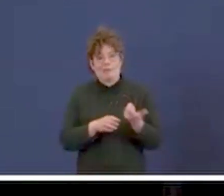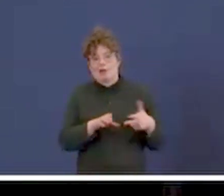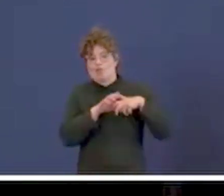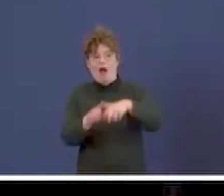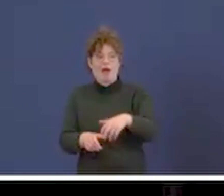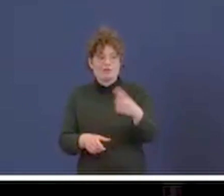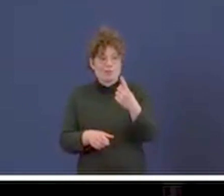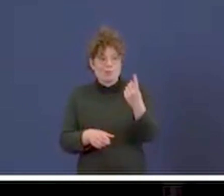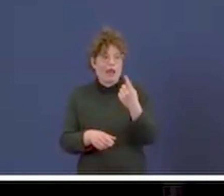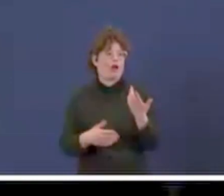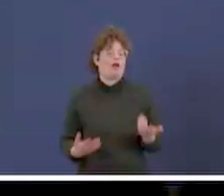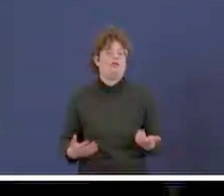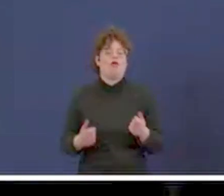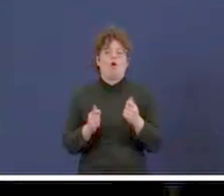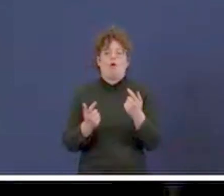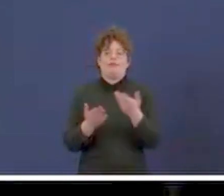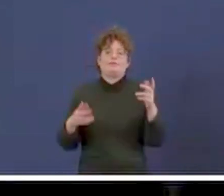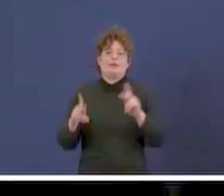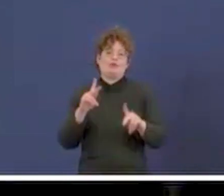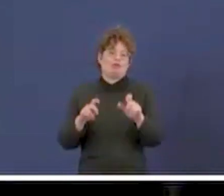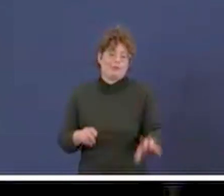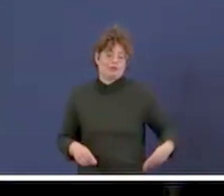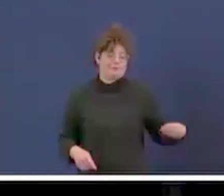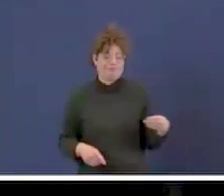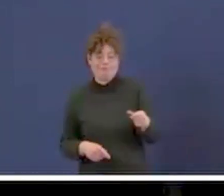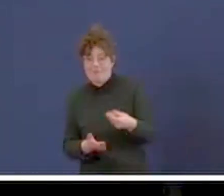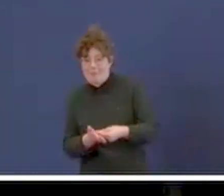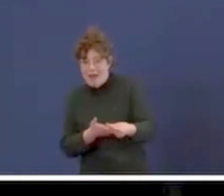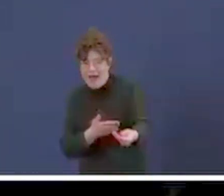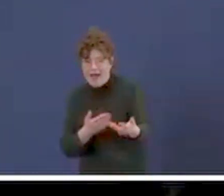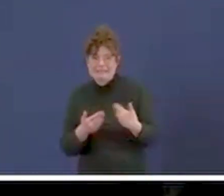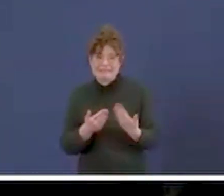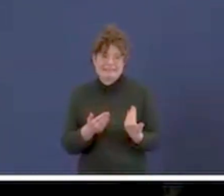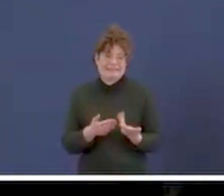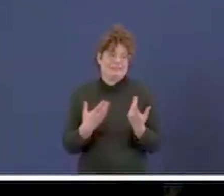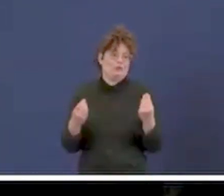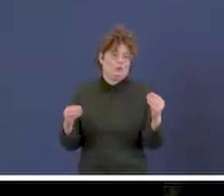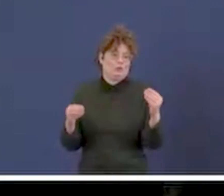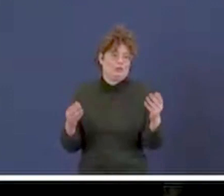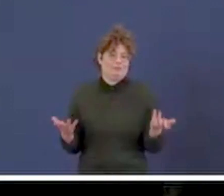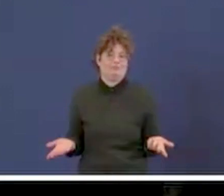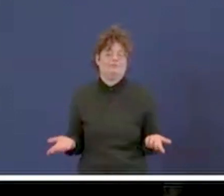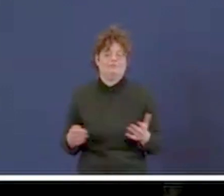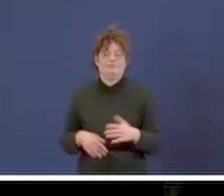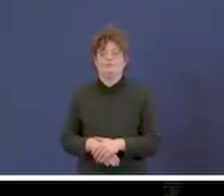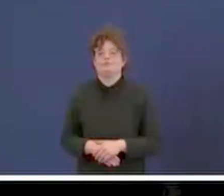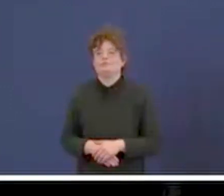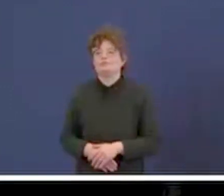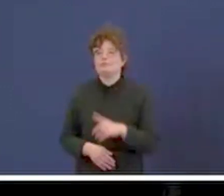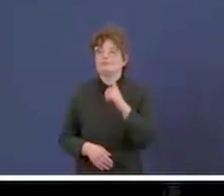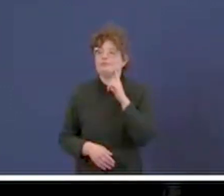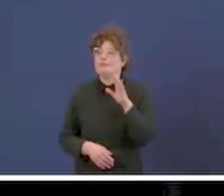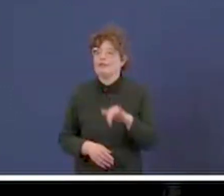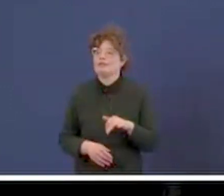are things that people should be able to reach in their pocket and pull out money and buy at the store. I think that's what